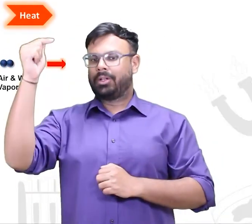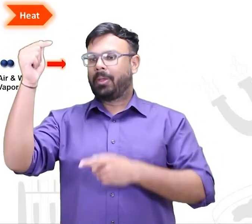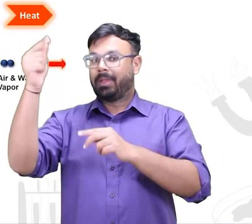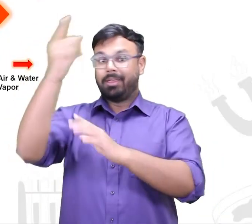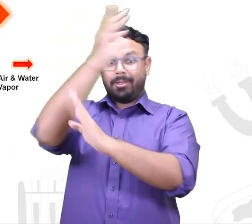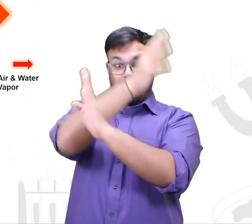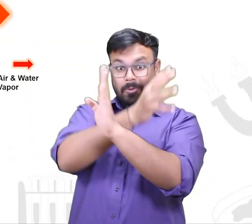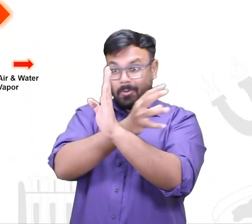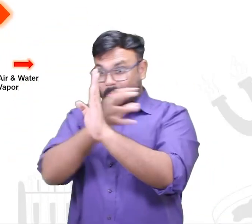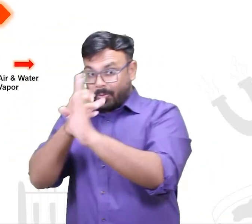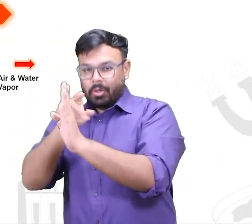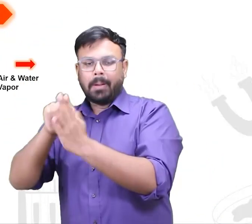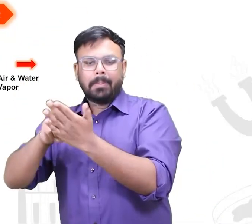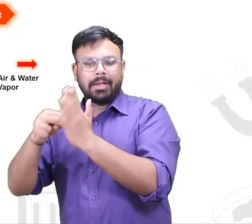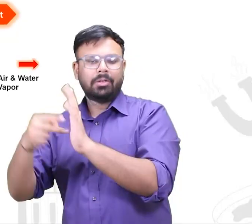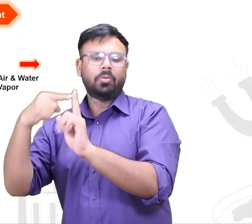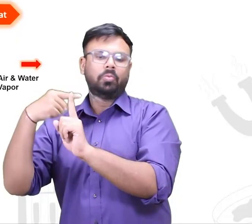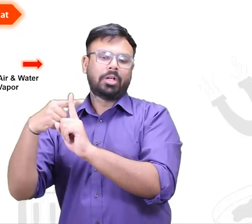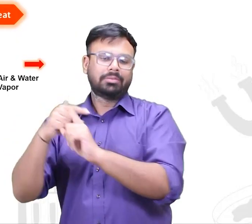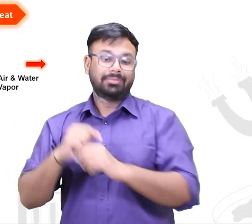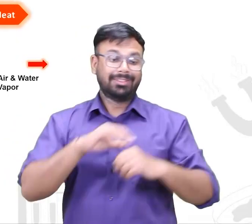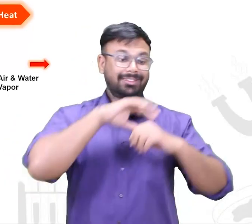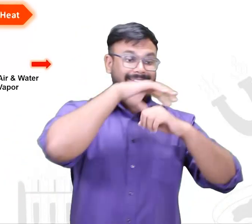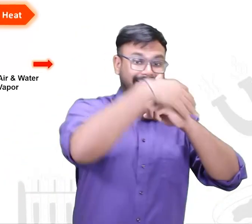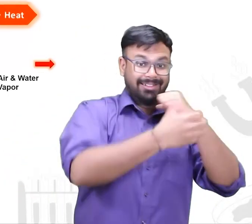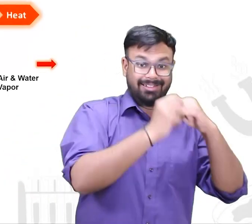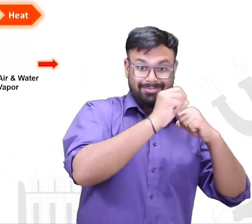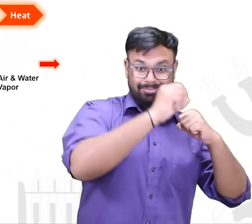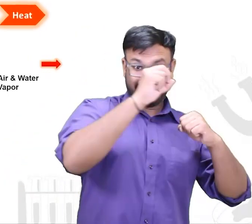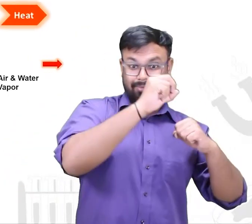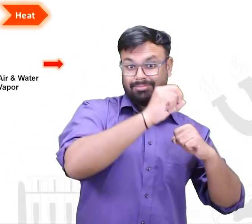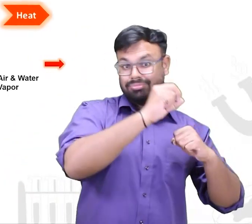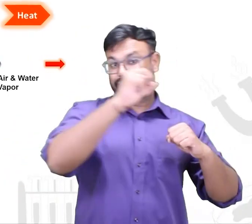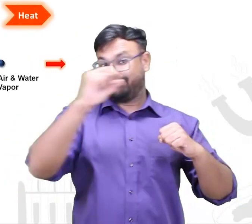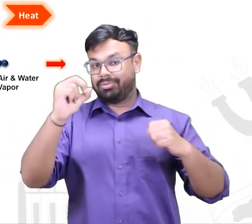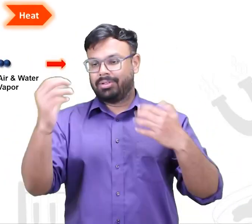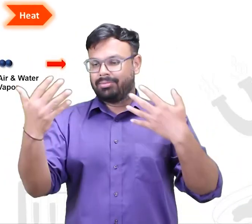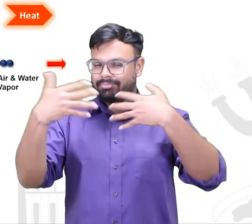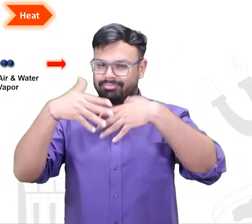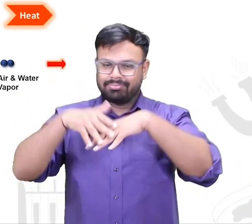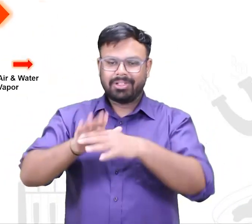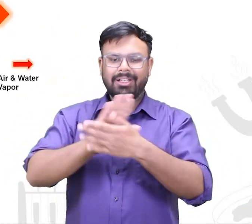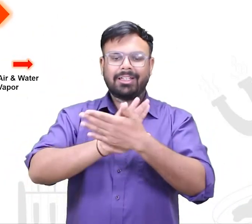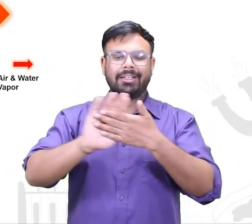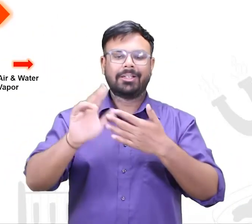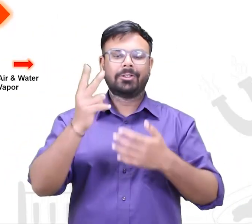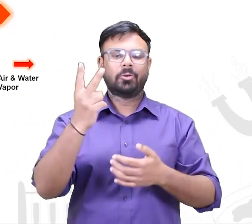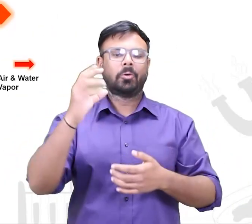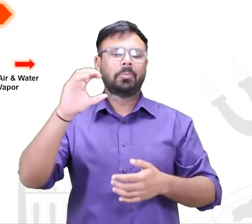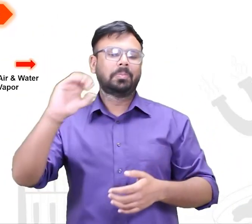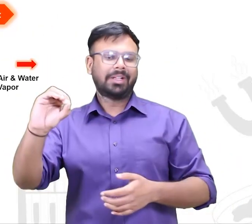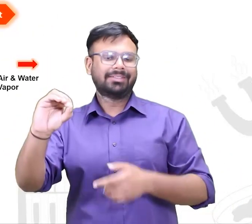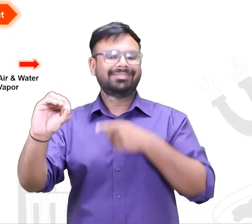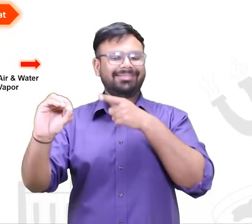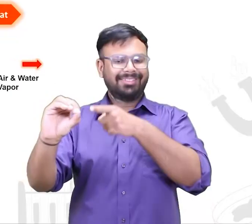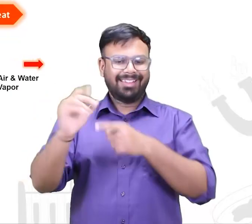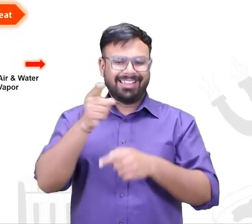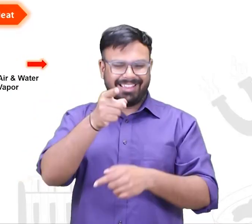negatively charged electrons and the positively charged hydrogen ions, protons, combine with oxygen to form